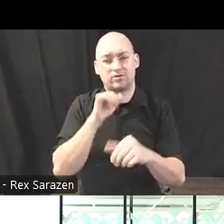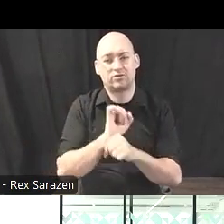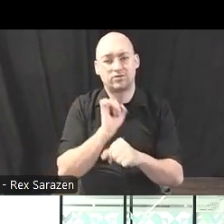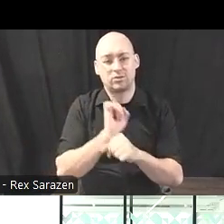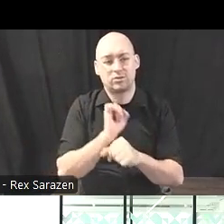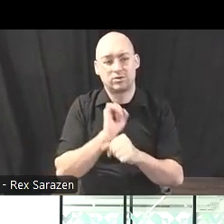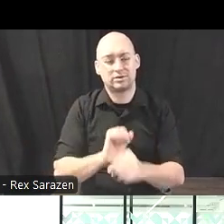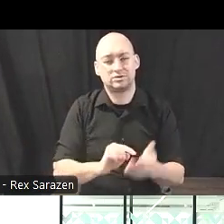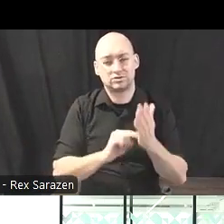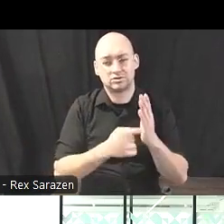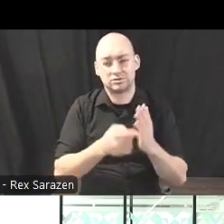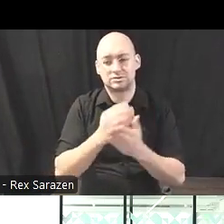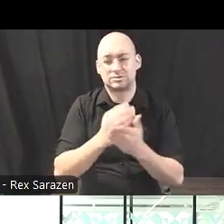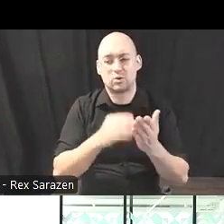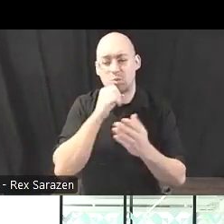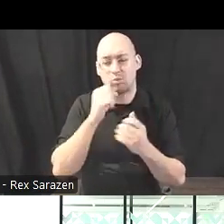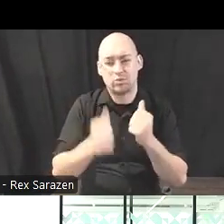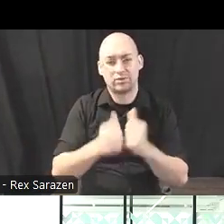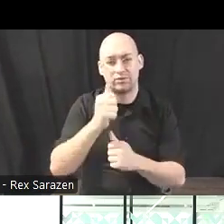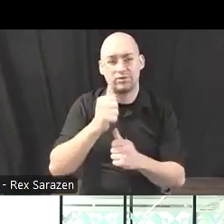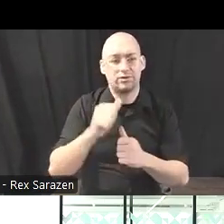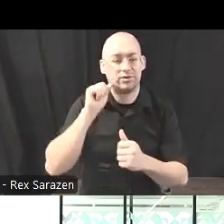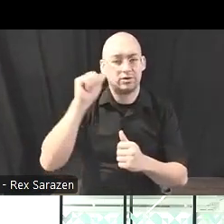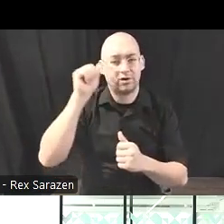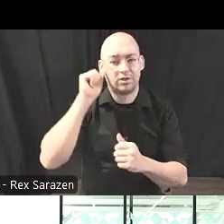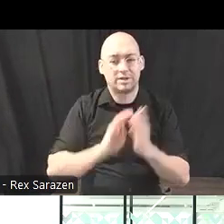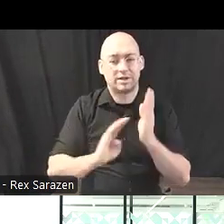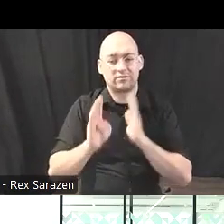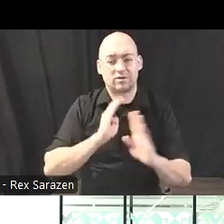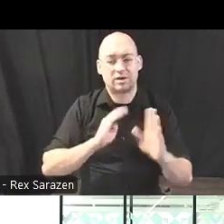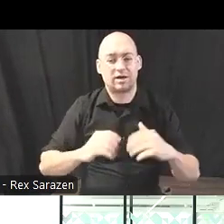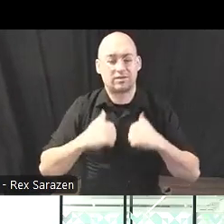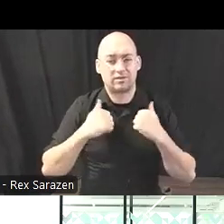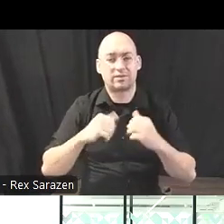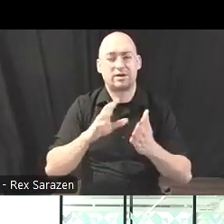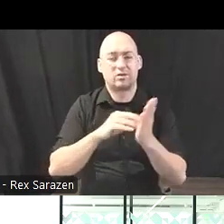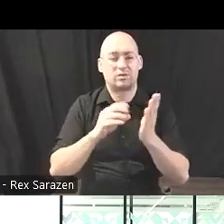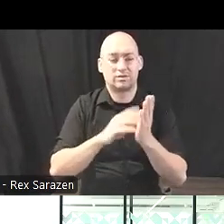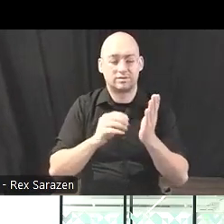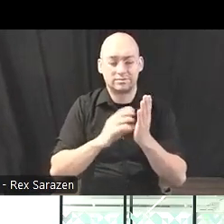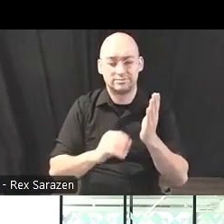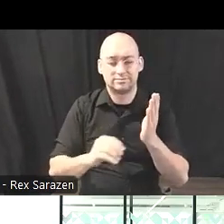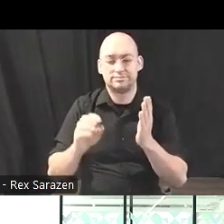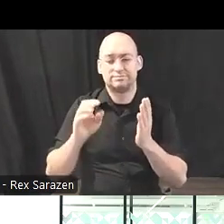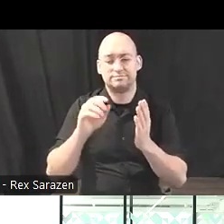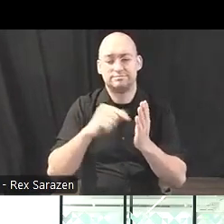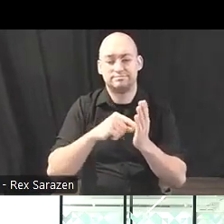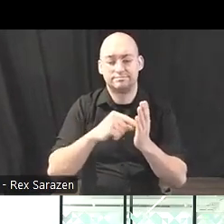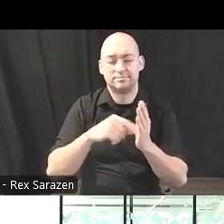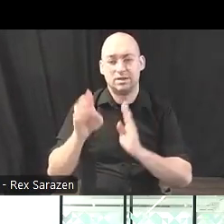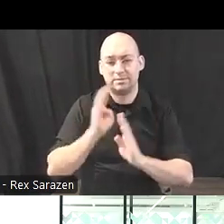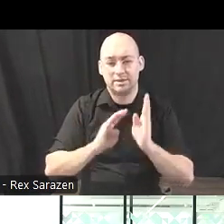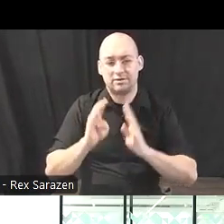some of our older adult behavioral health initiatives, including the replication of promising evidence-based programs such